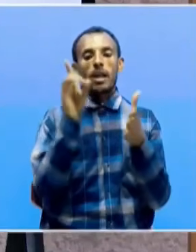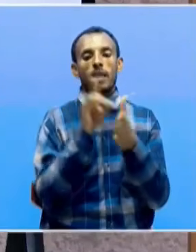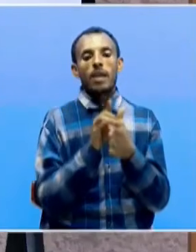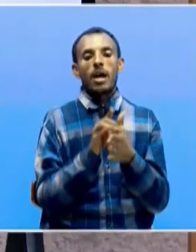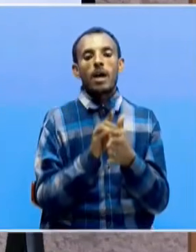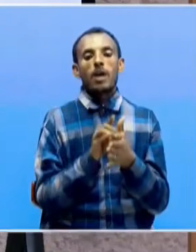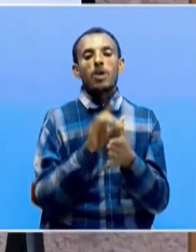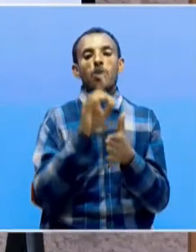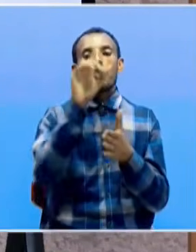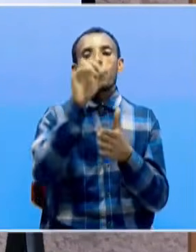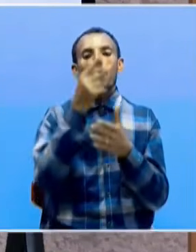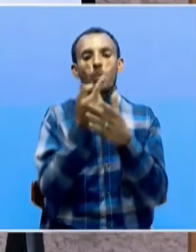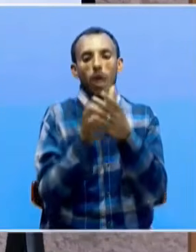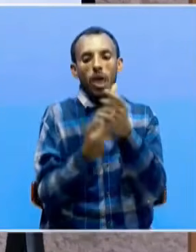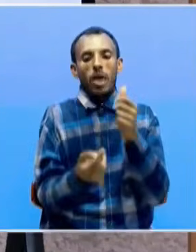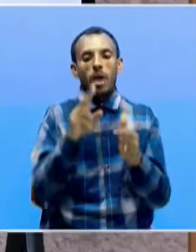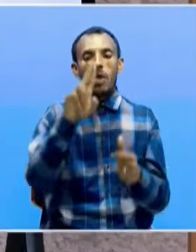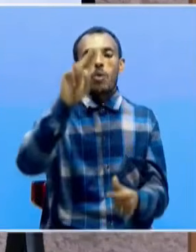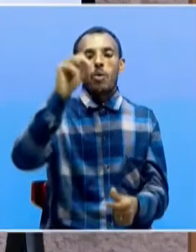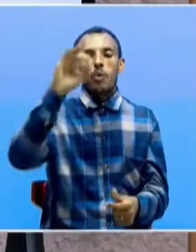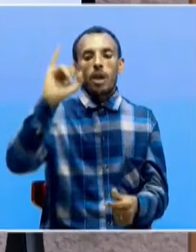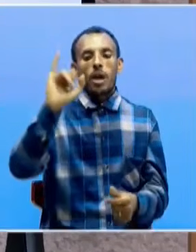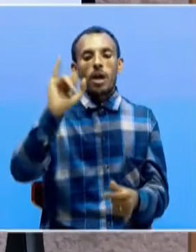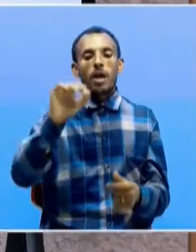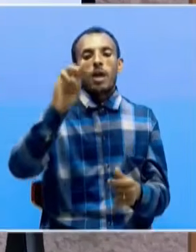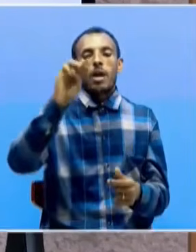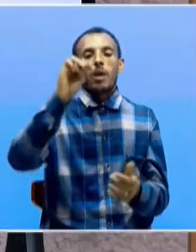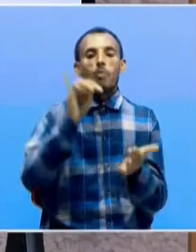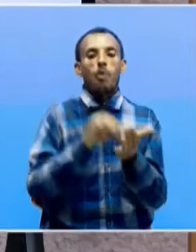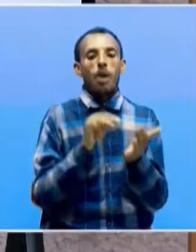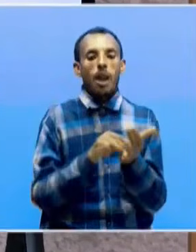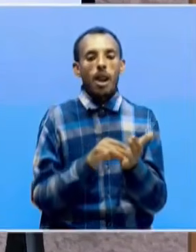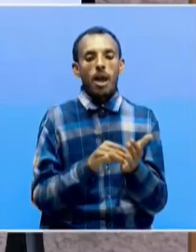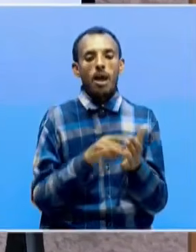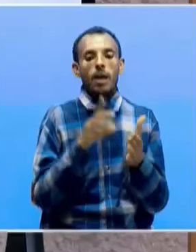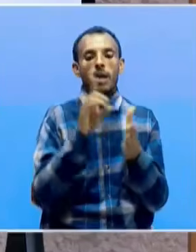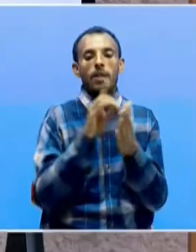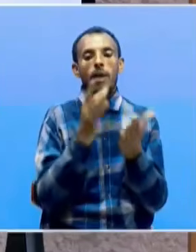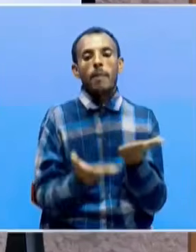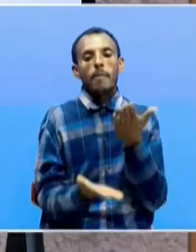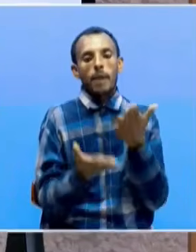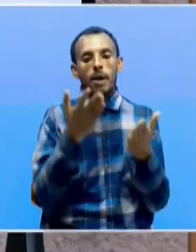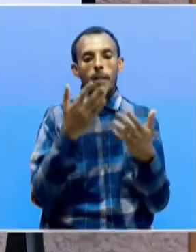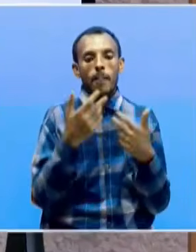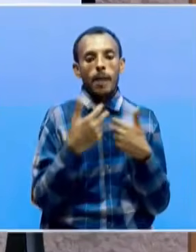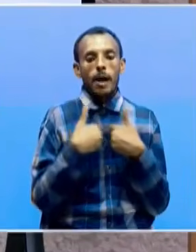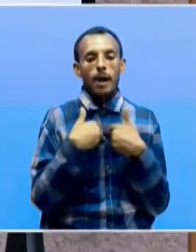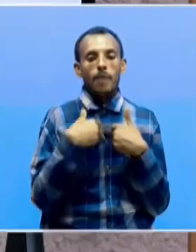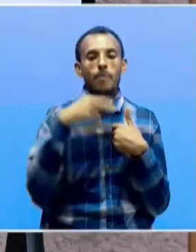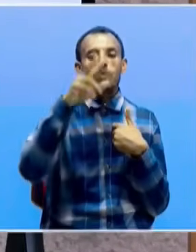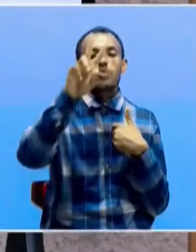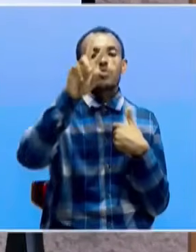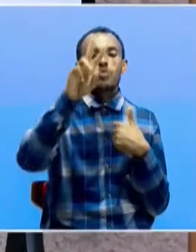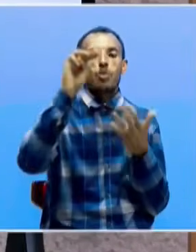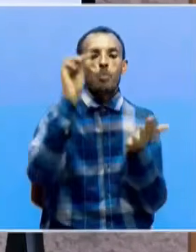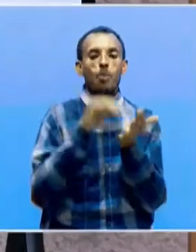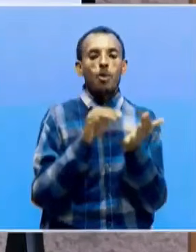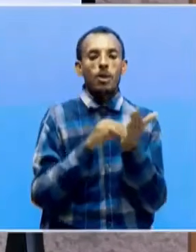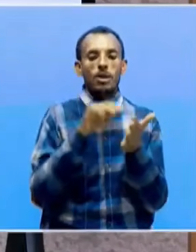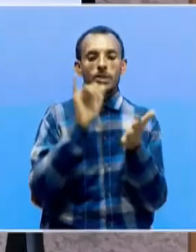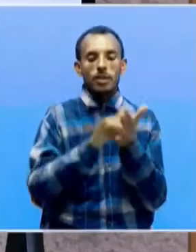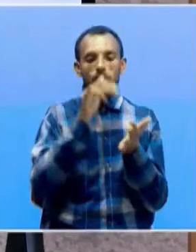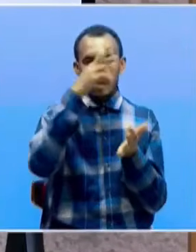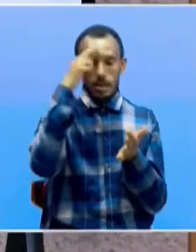unimodal. And a data may have, as you can see here, two modes. In that